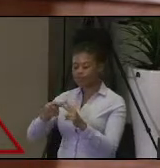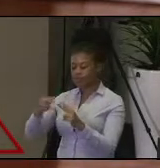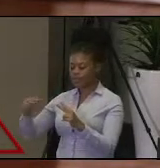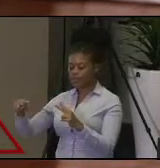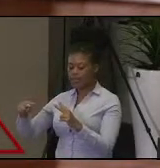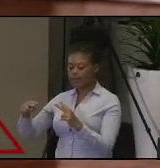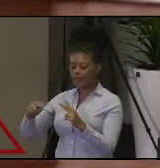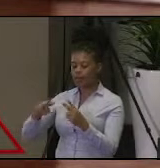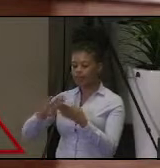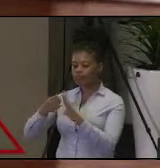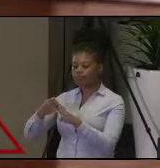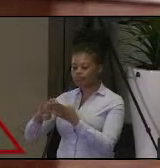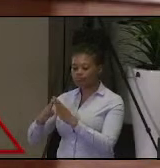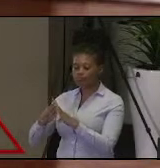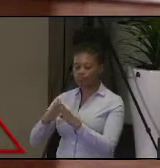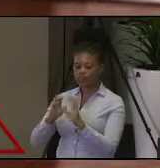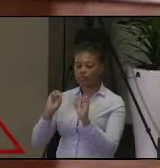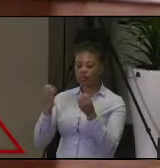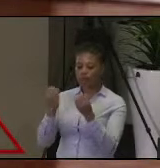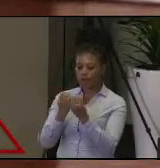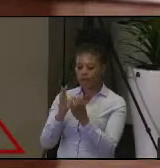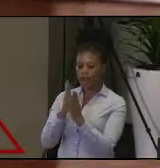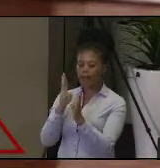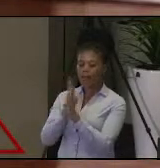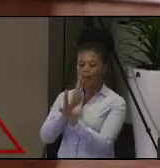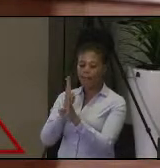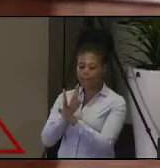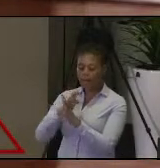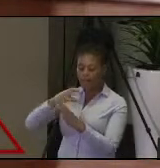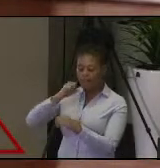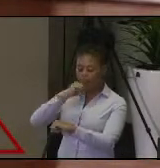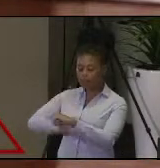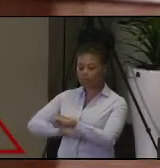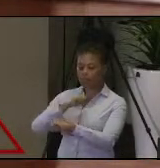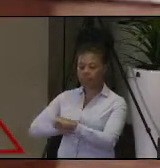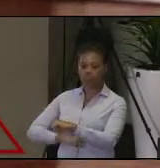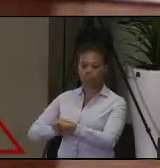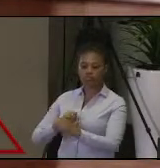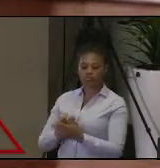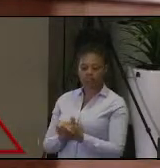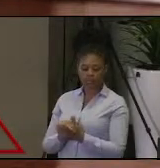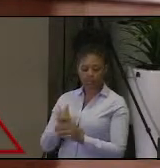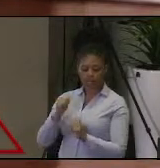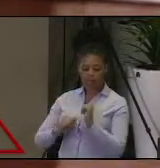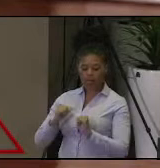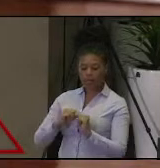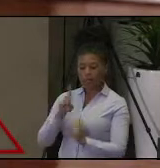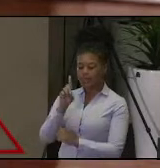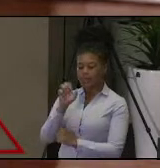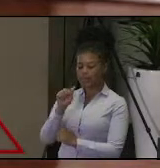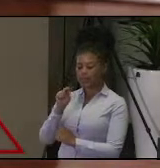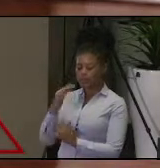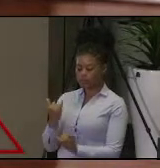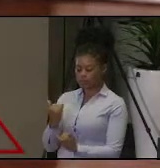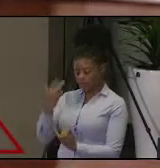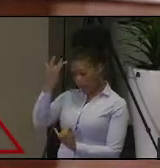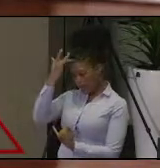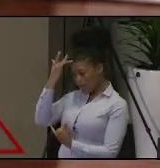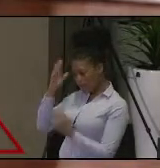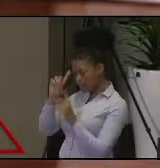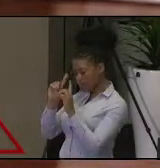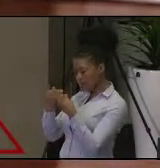society, organizations and private sector, acting Dean today, who's the head of